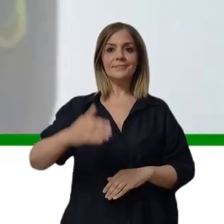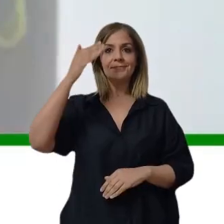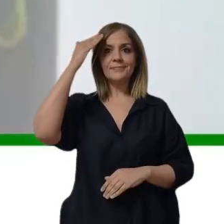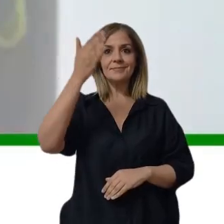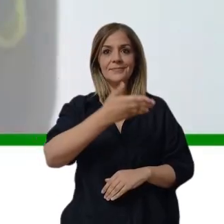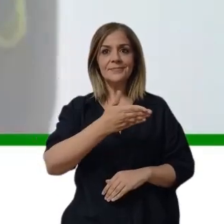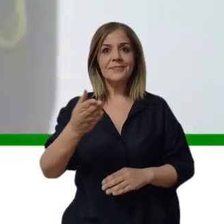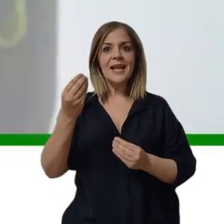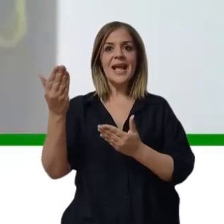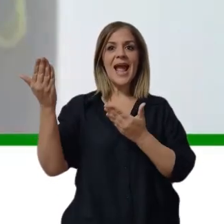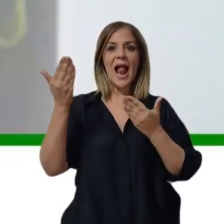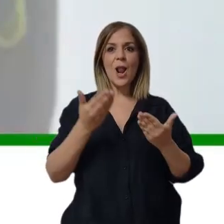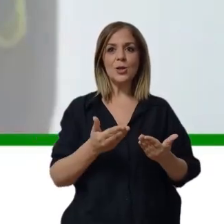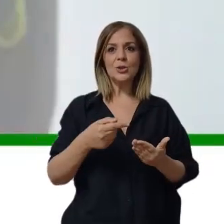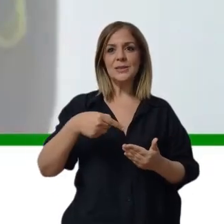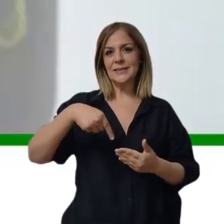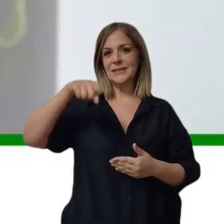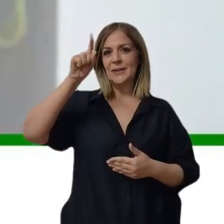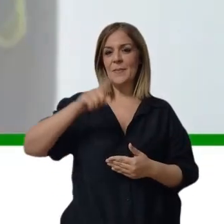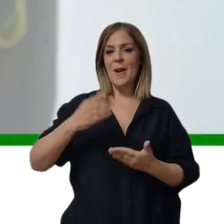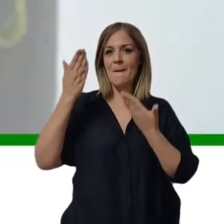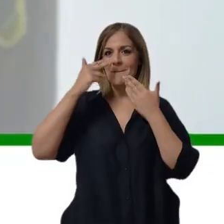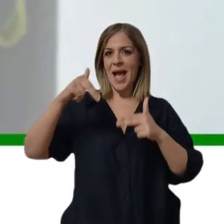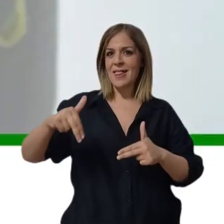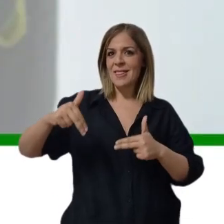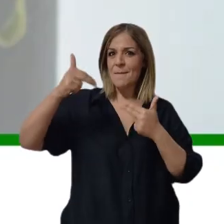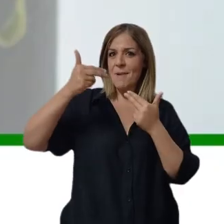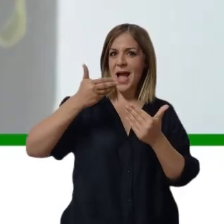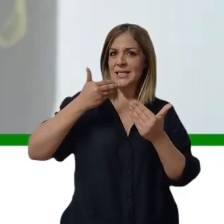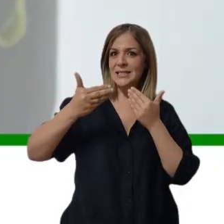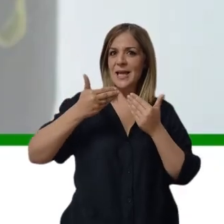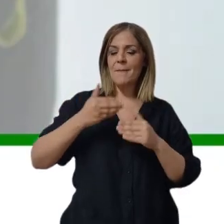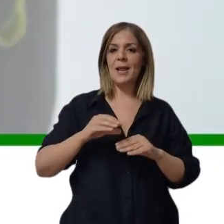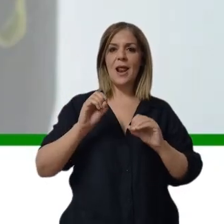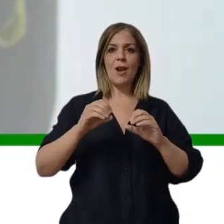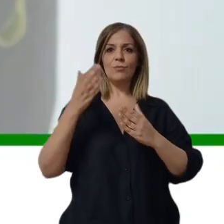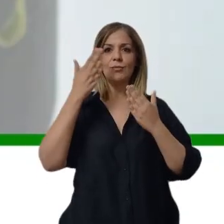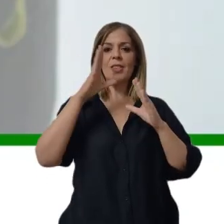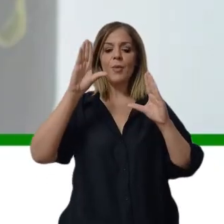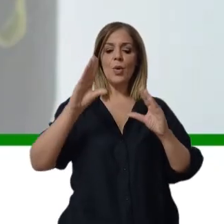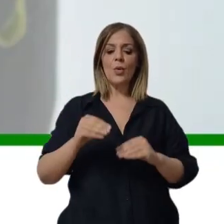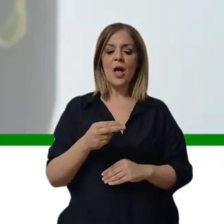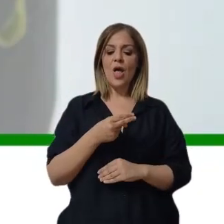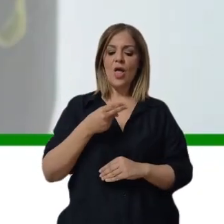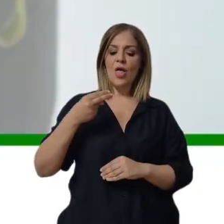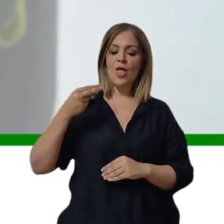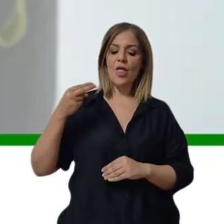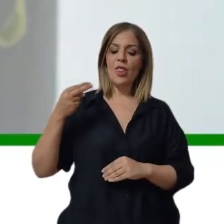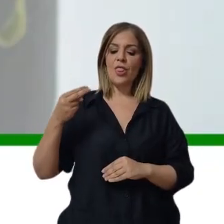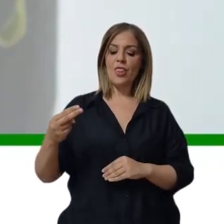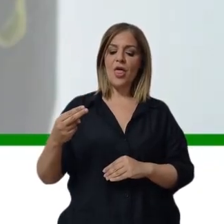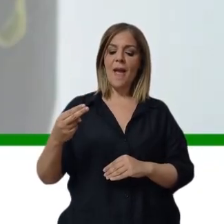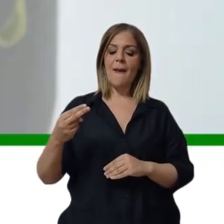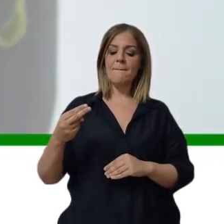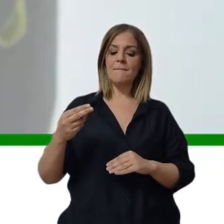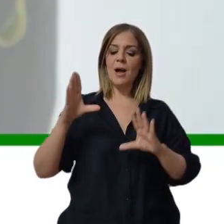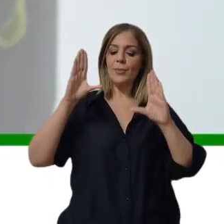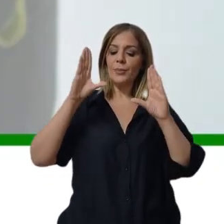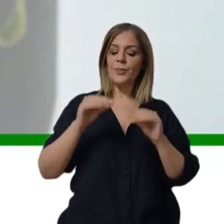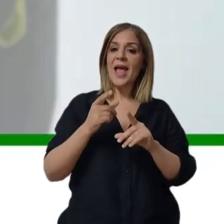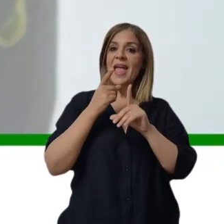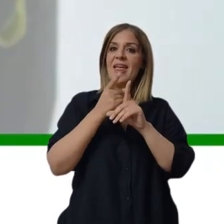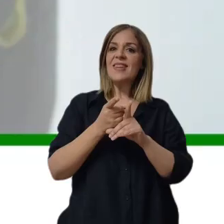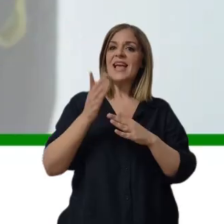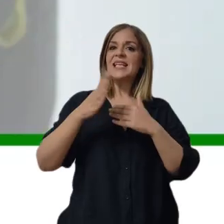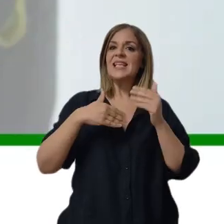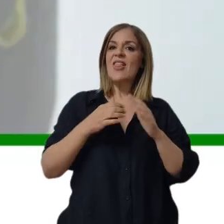Hi all, welcome to this webinar. It's a webinar inside module of job-specific